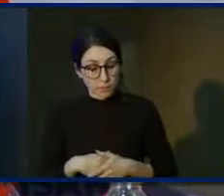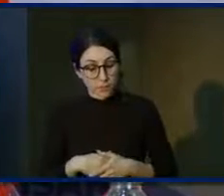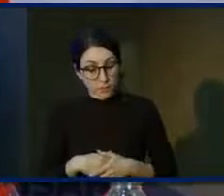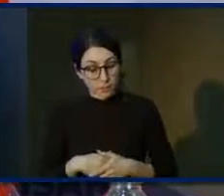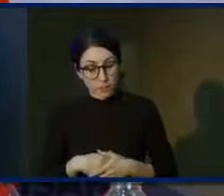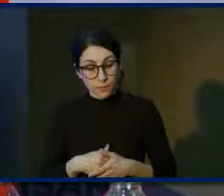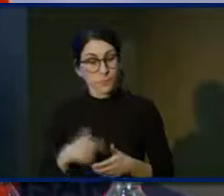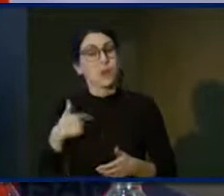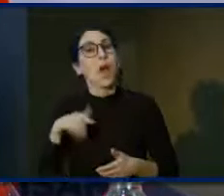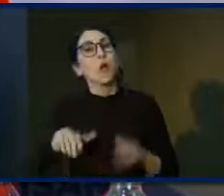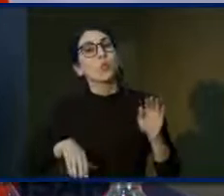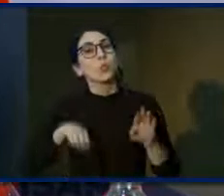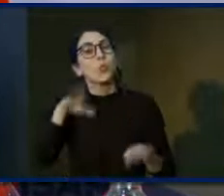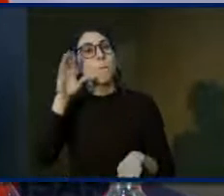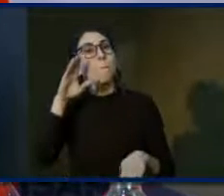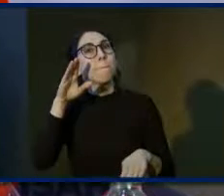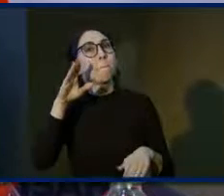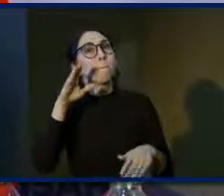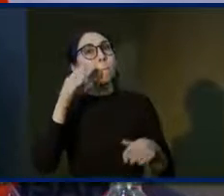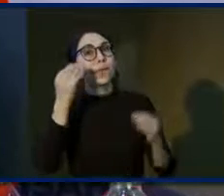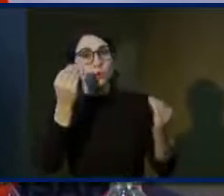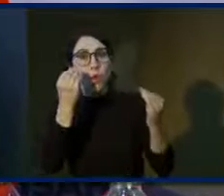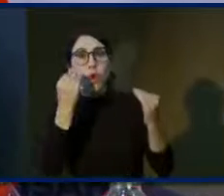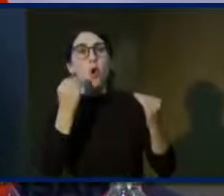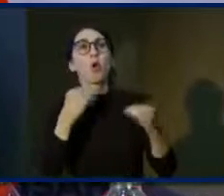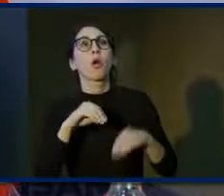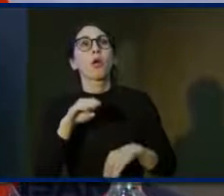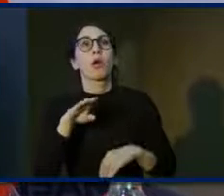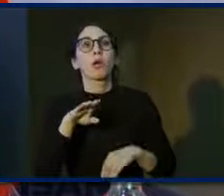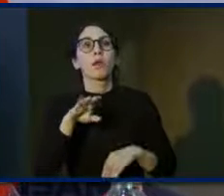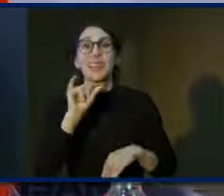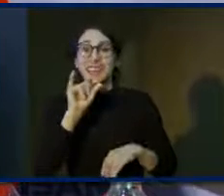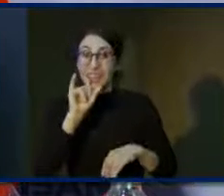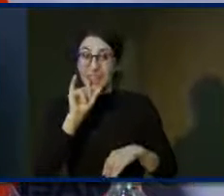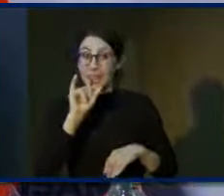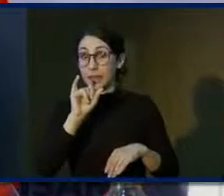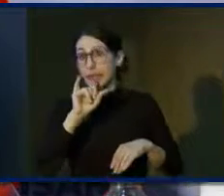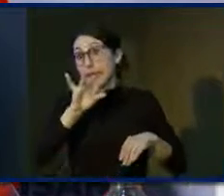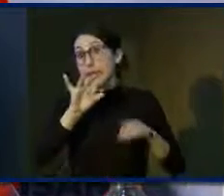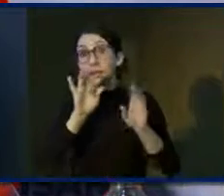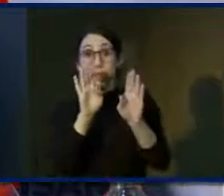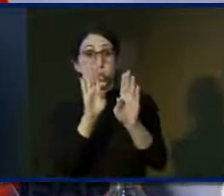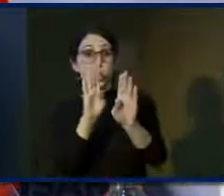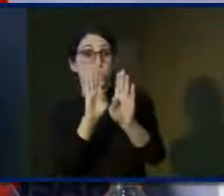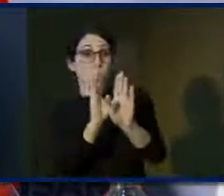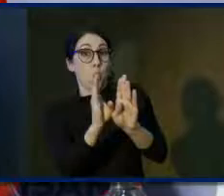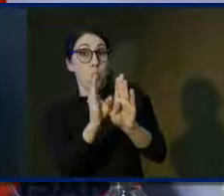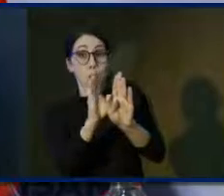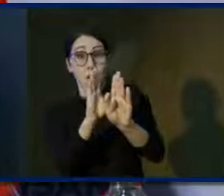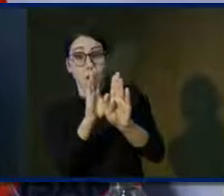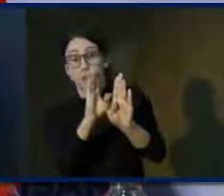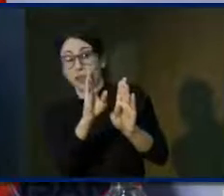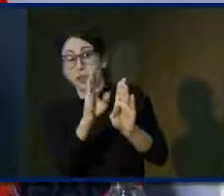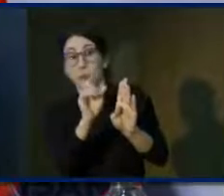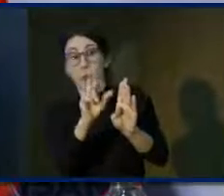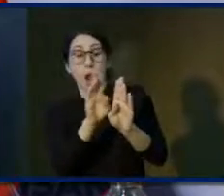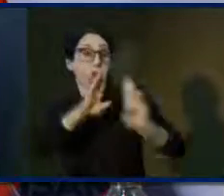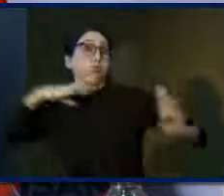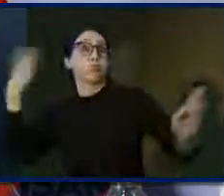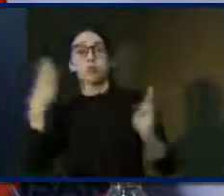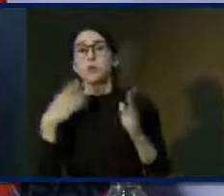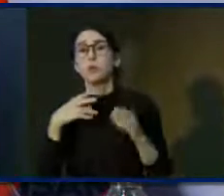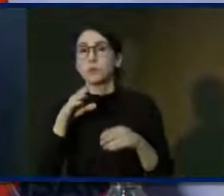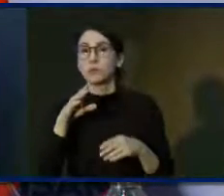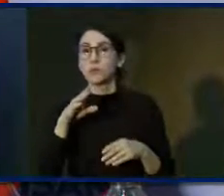that if the door is, be prepared to go through the door where there's a crack in the door or it's flown wide